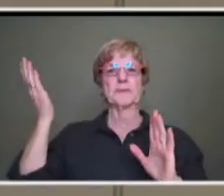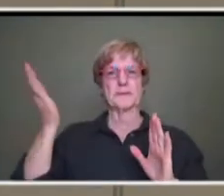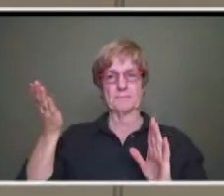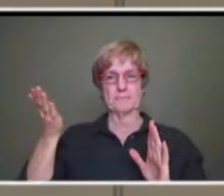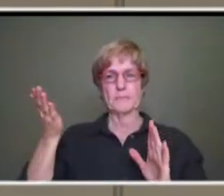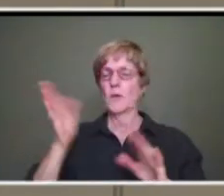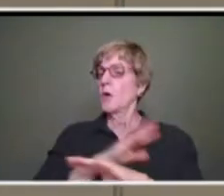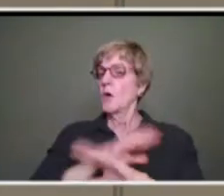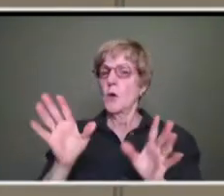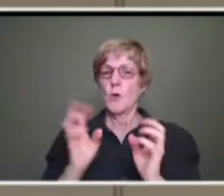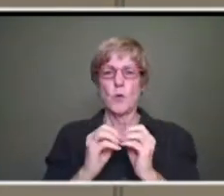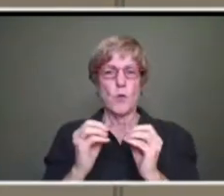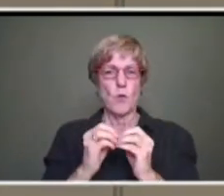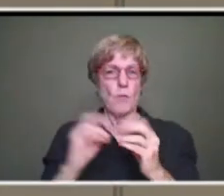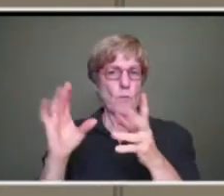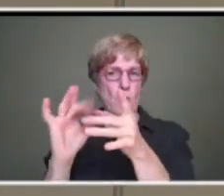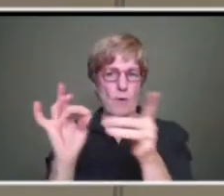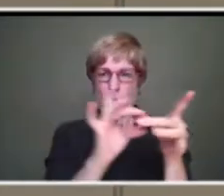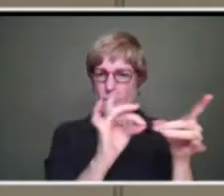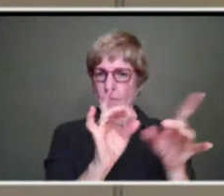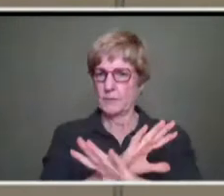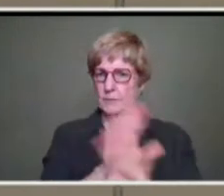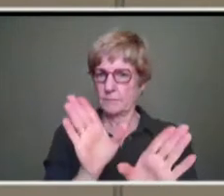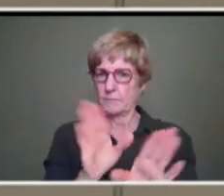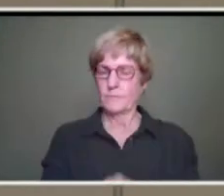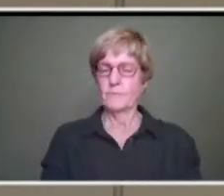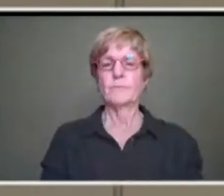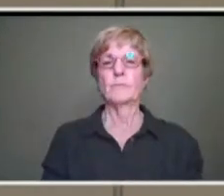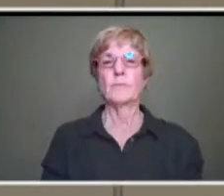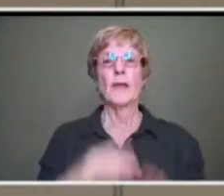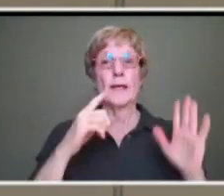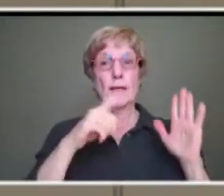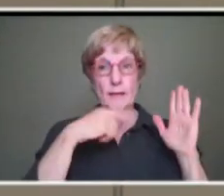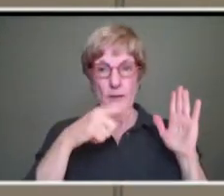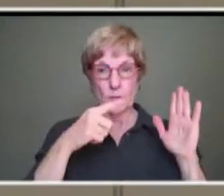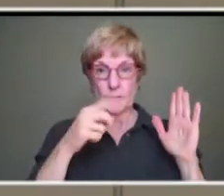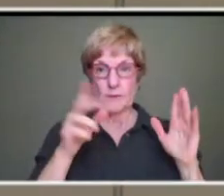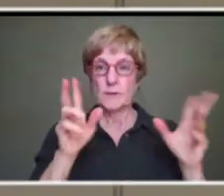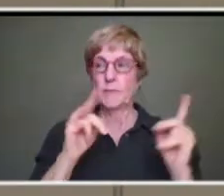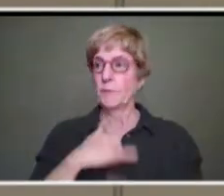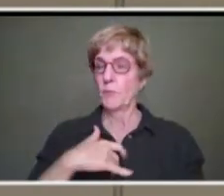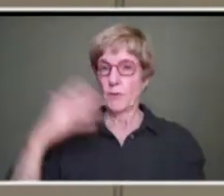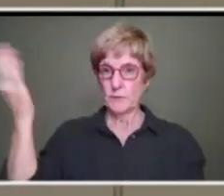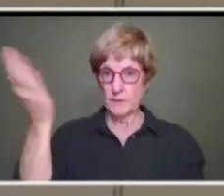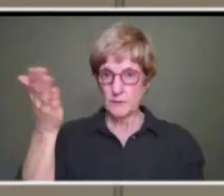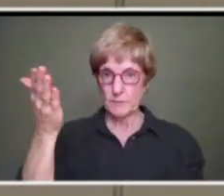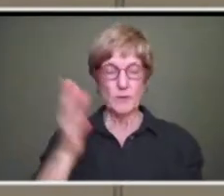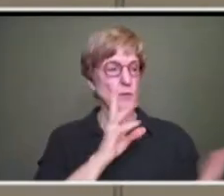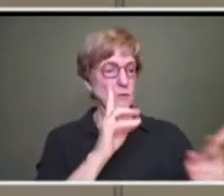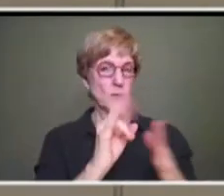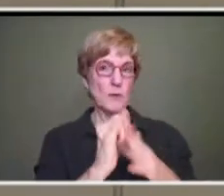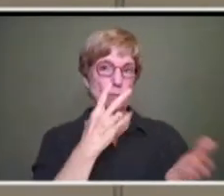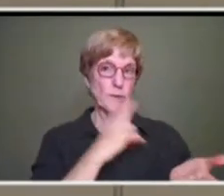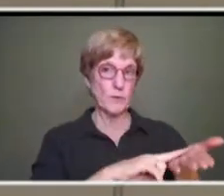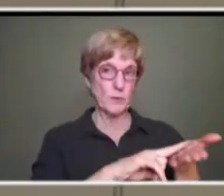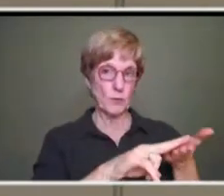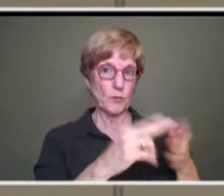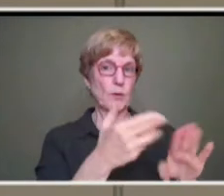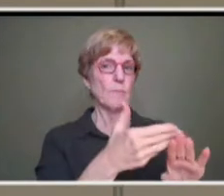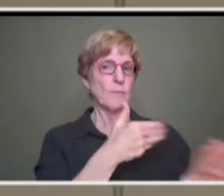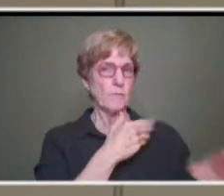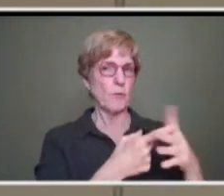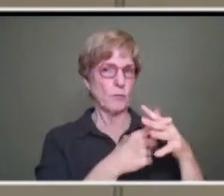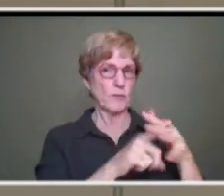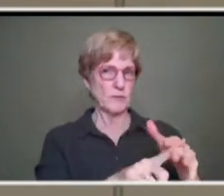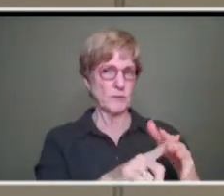be no further public comment hearings anyone wishing to speak is asked to see the clerk before the start of the